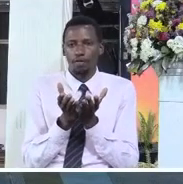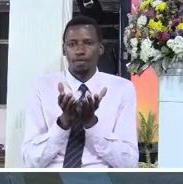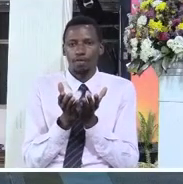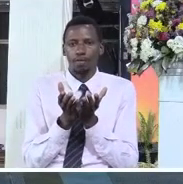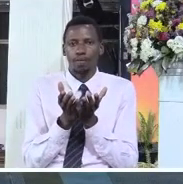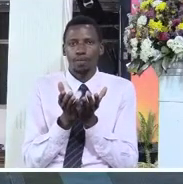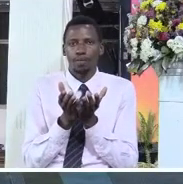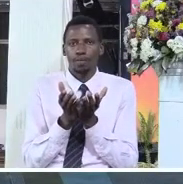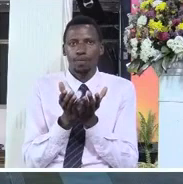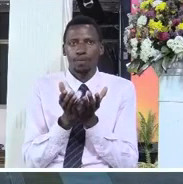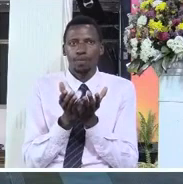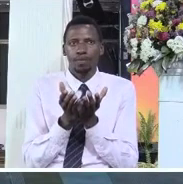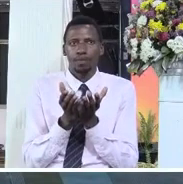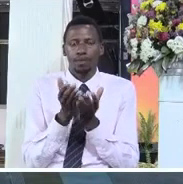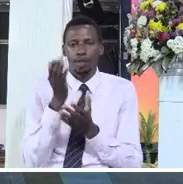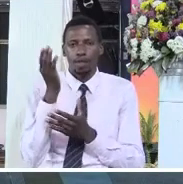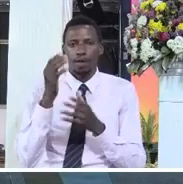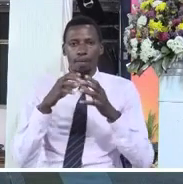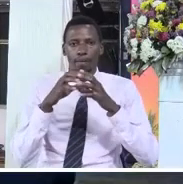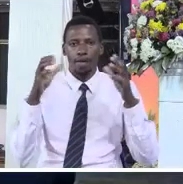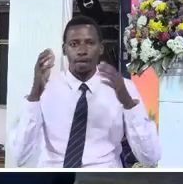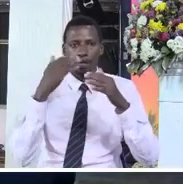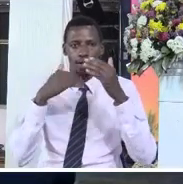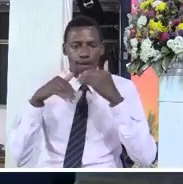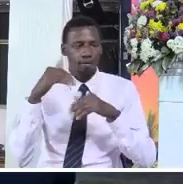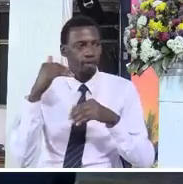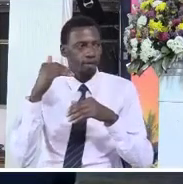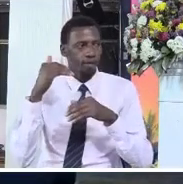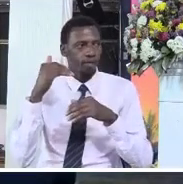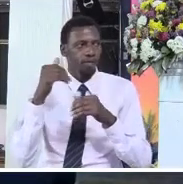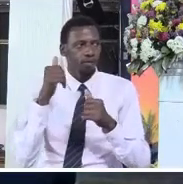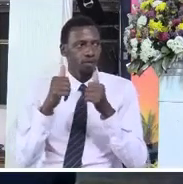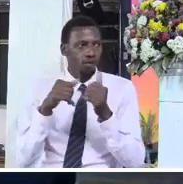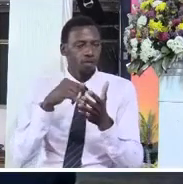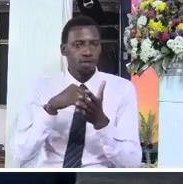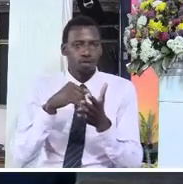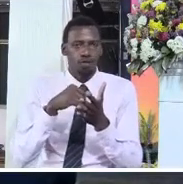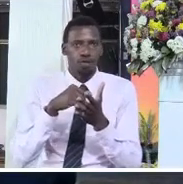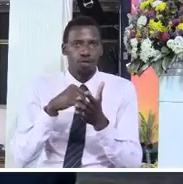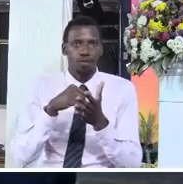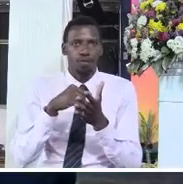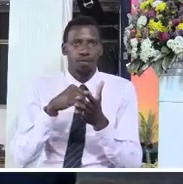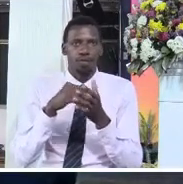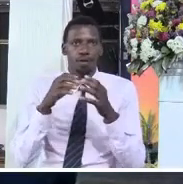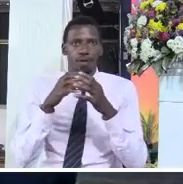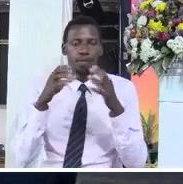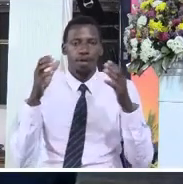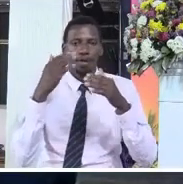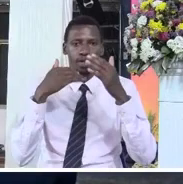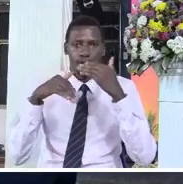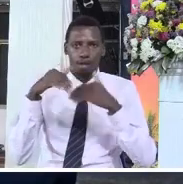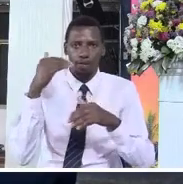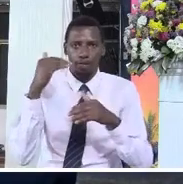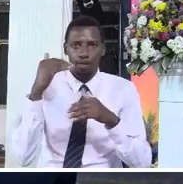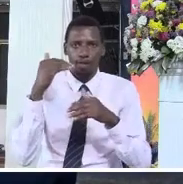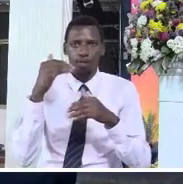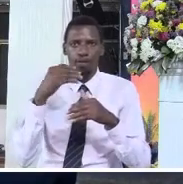the main campus covering the main campus we know as well as Parklands